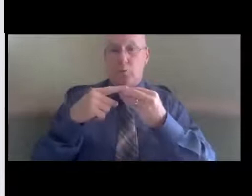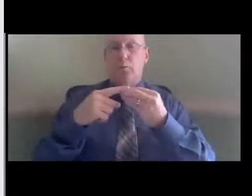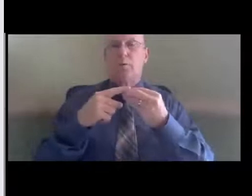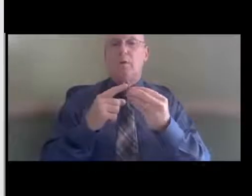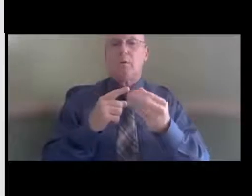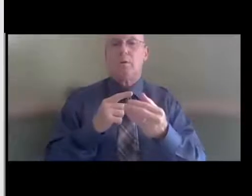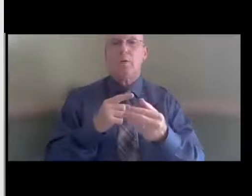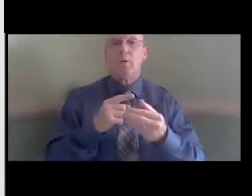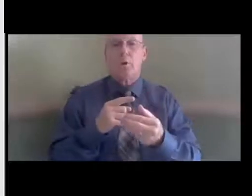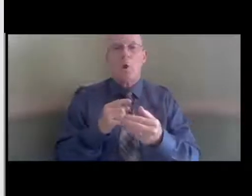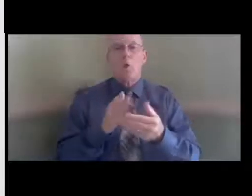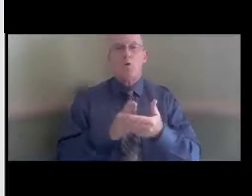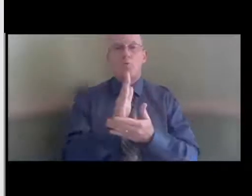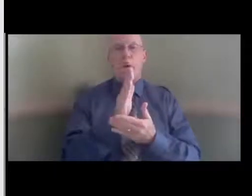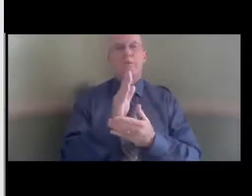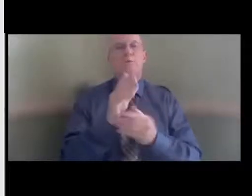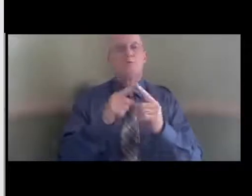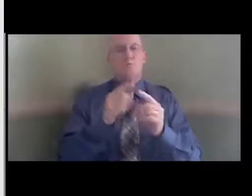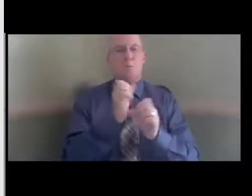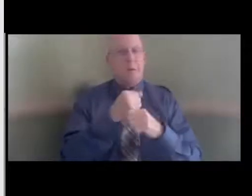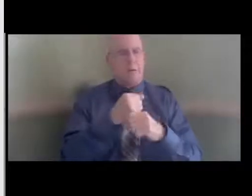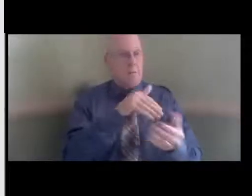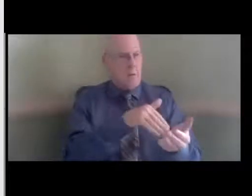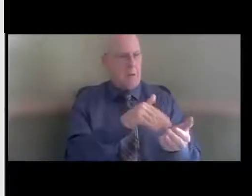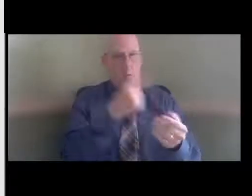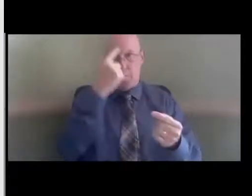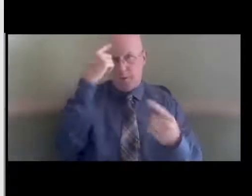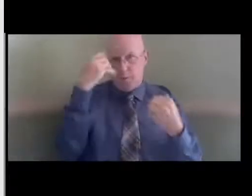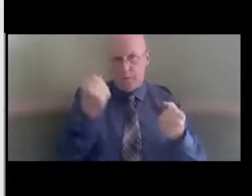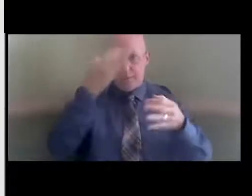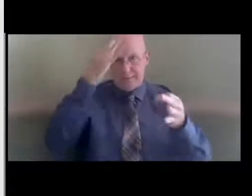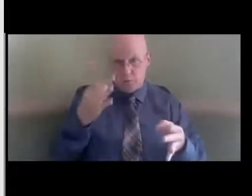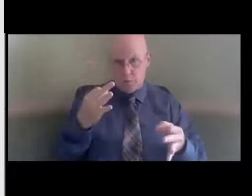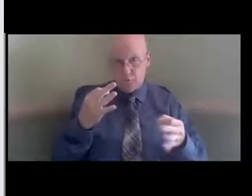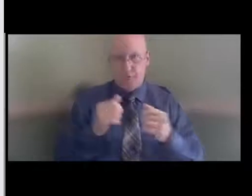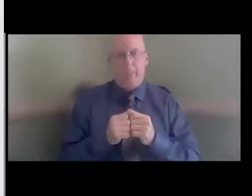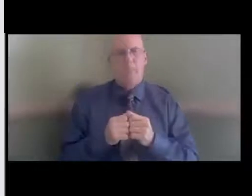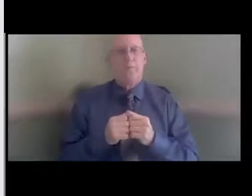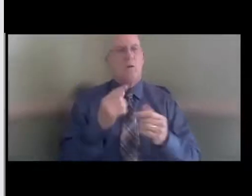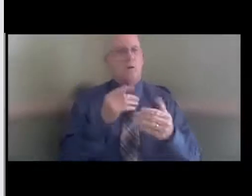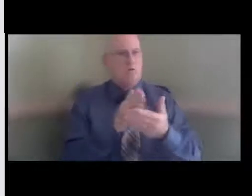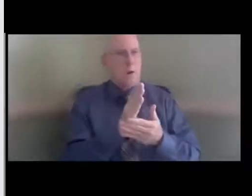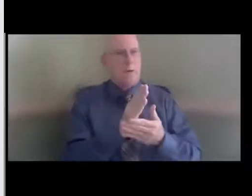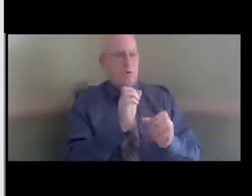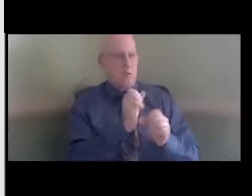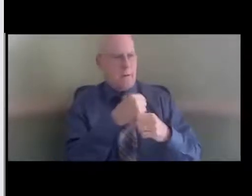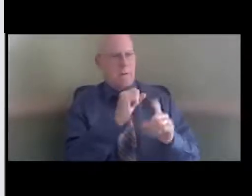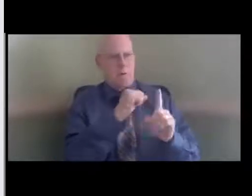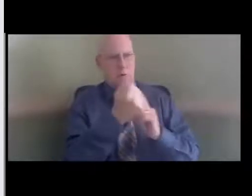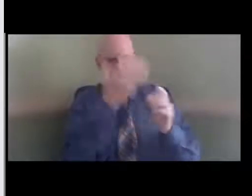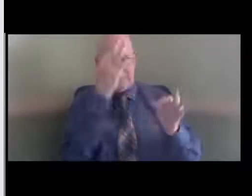the right to make those medical or mental health decisions, the right to make social decisions or